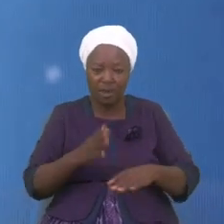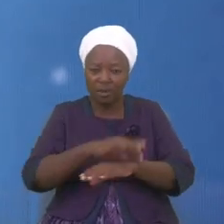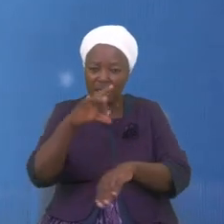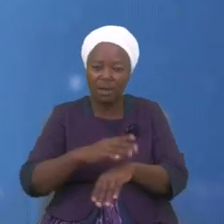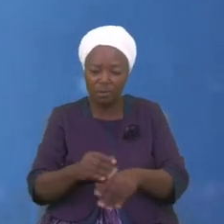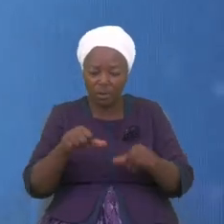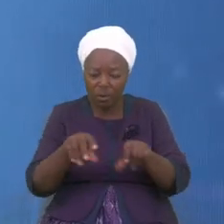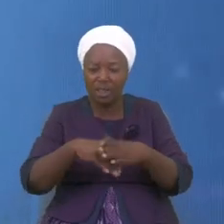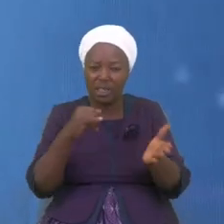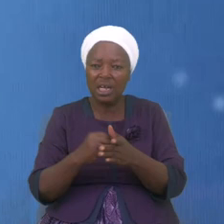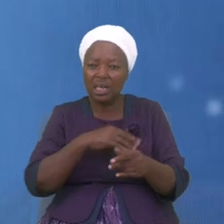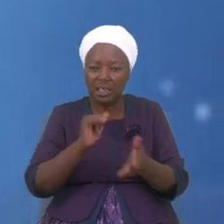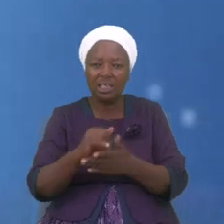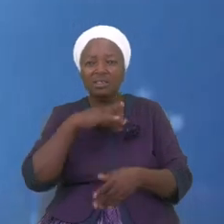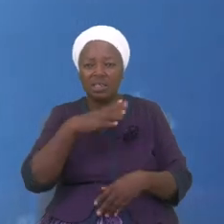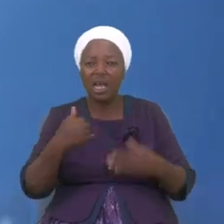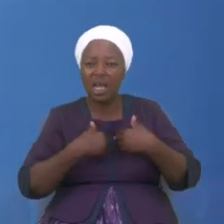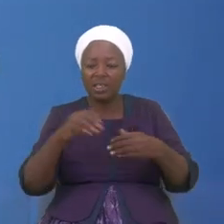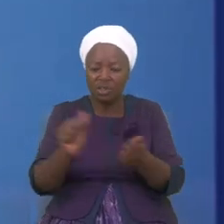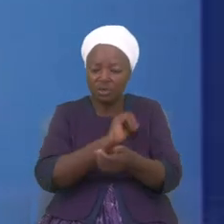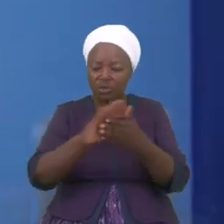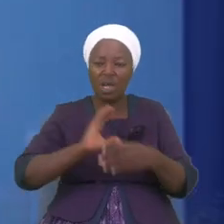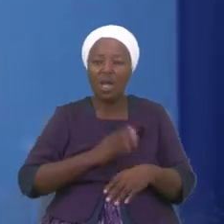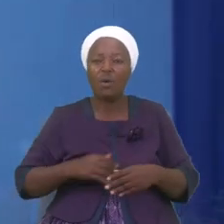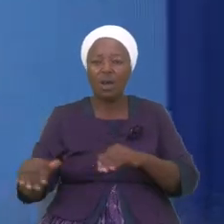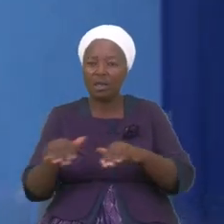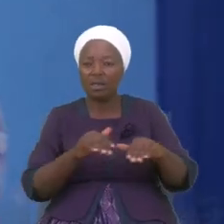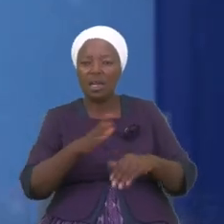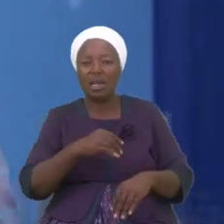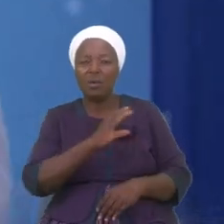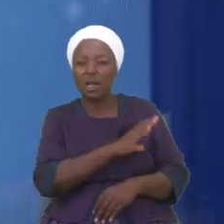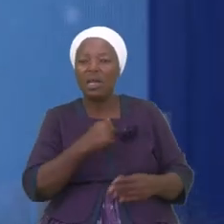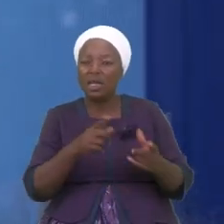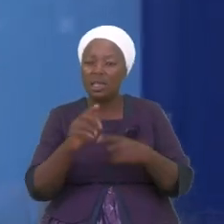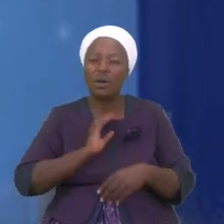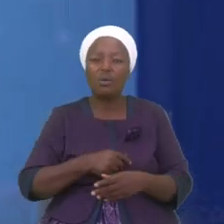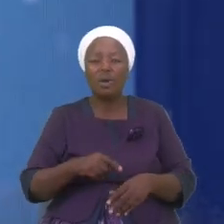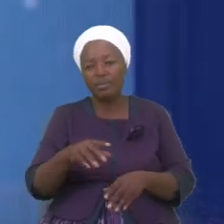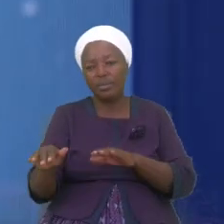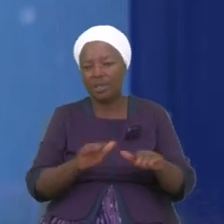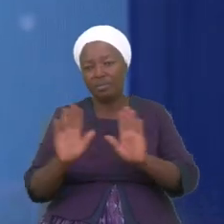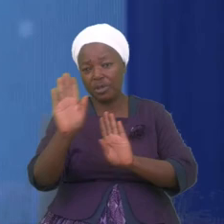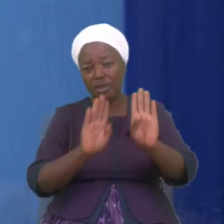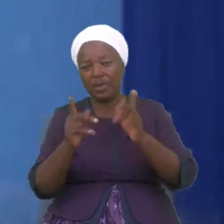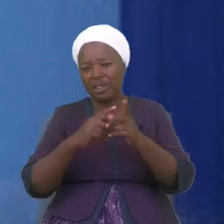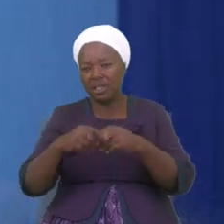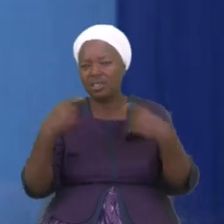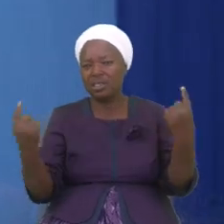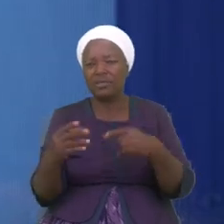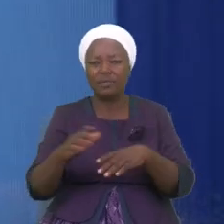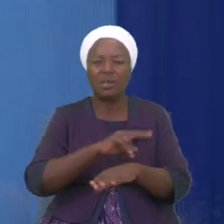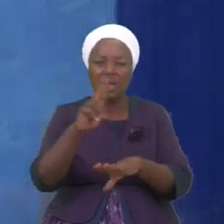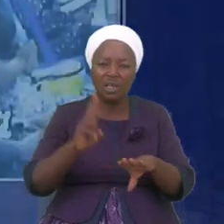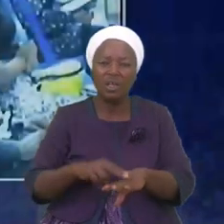our character and our behavior. Sinful nation, a people laden